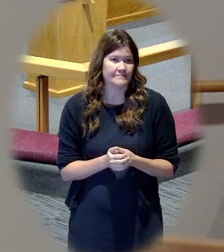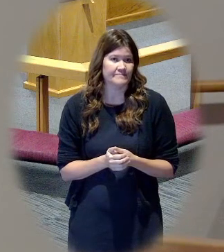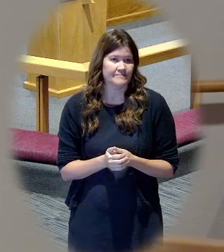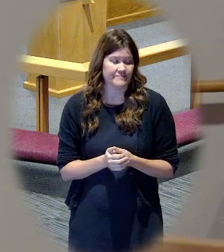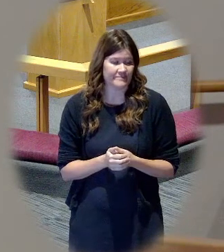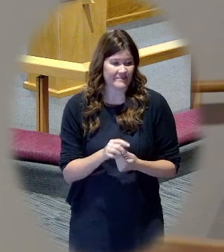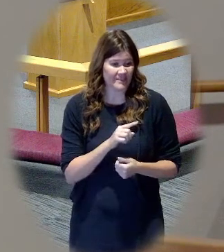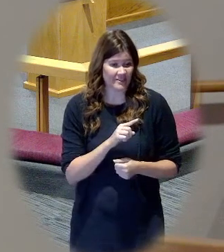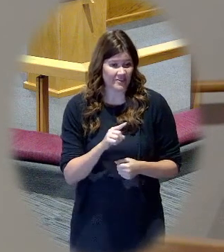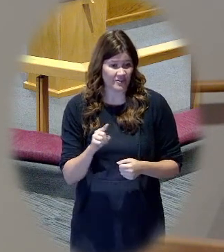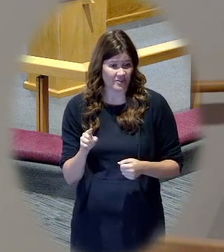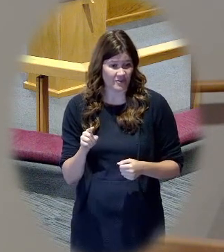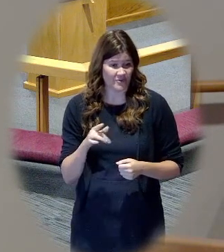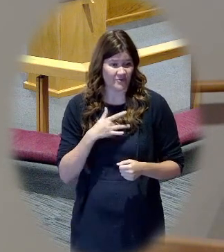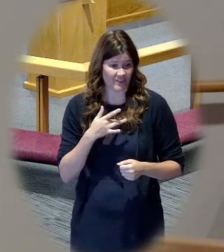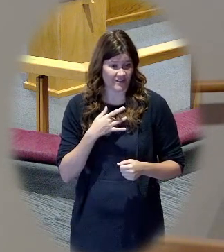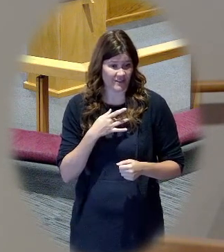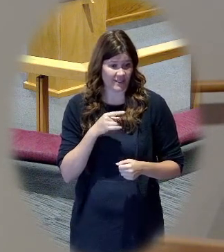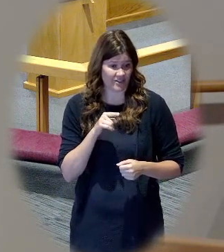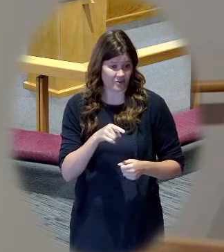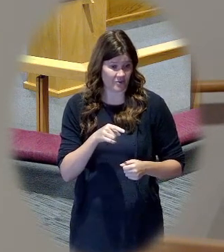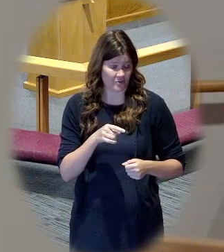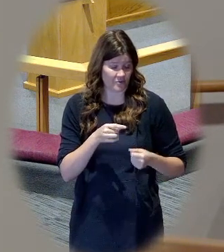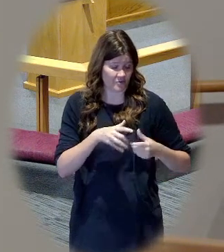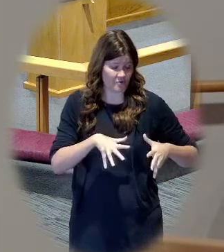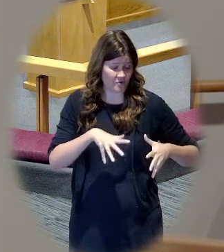You ever lose heart?